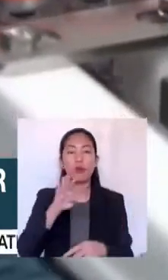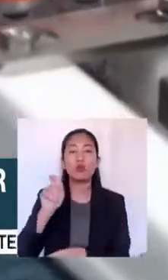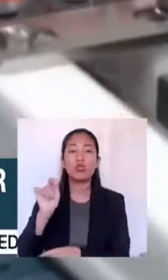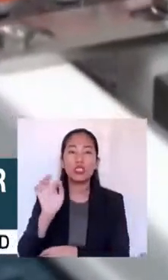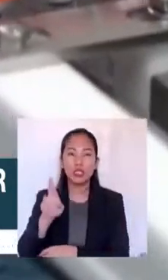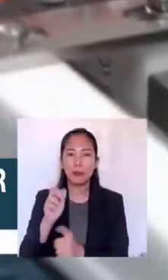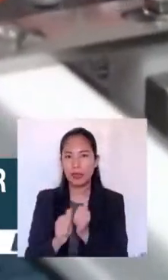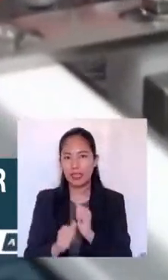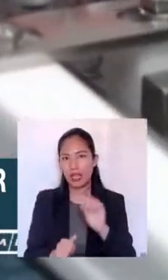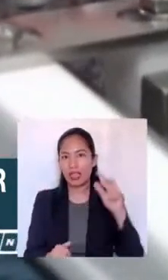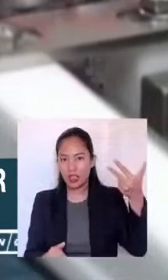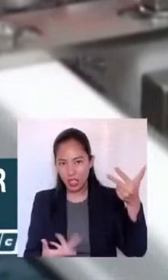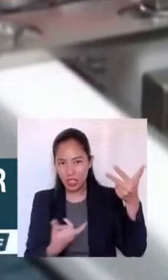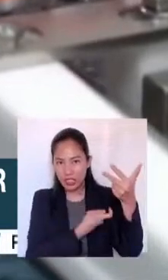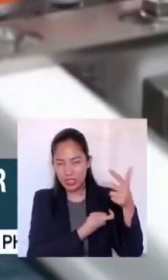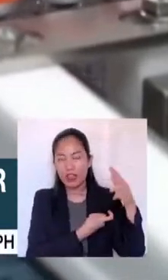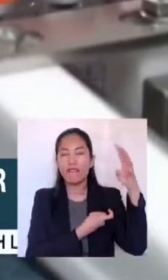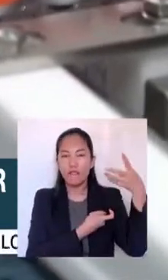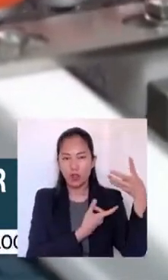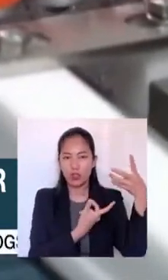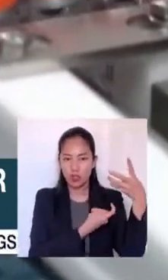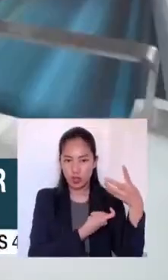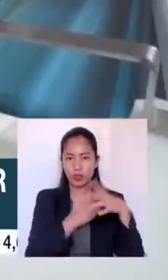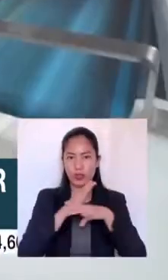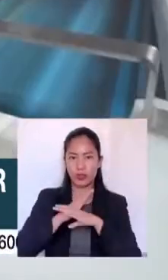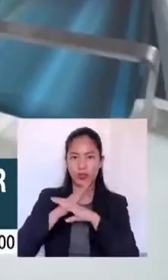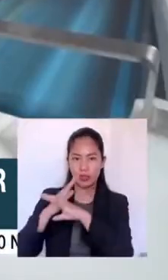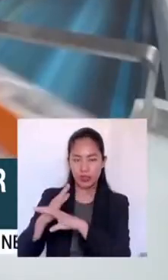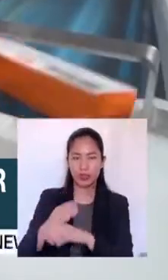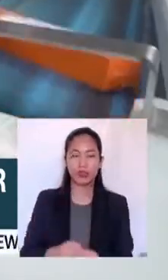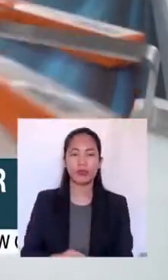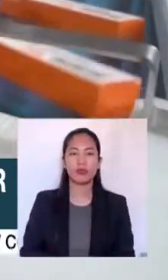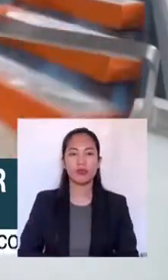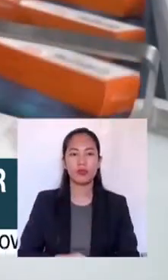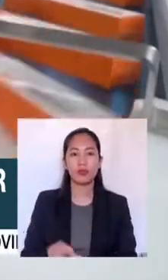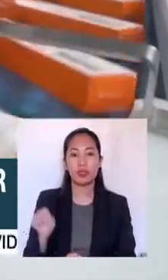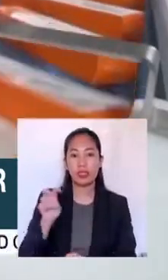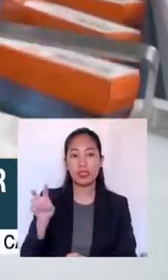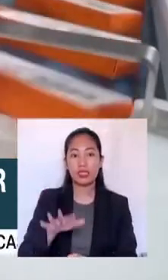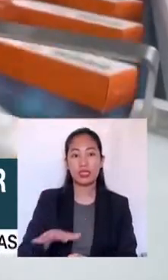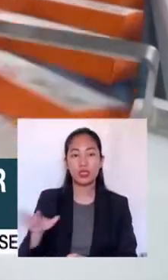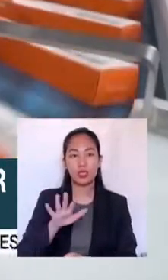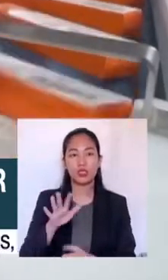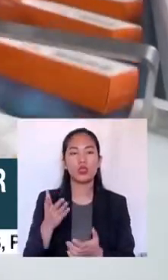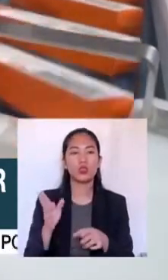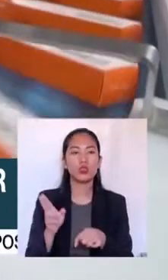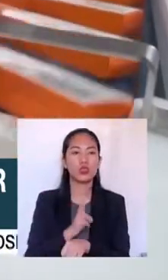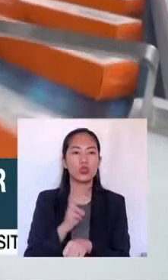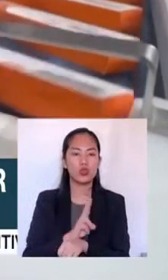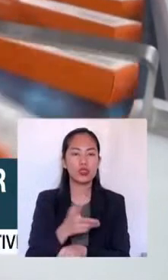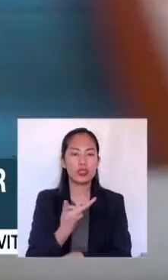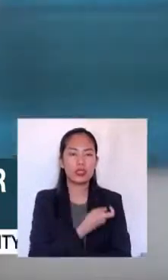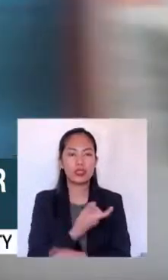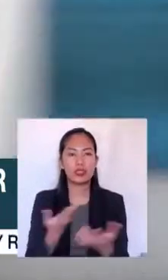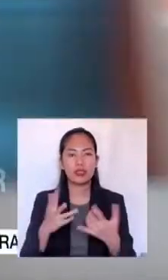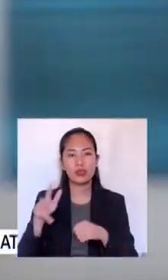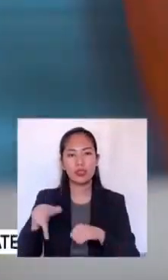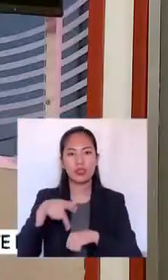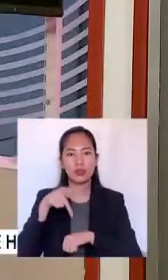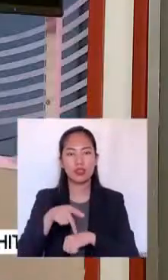levels against Omicron. Sinovac's COVID vaccine is among the most commonly used jabs in the Philippines.